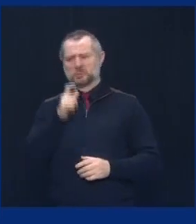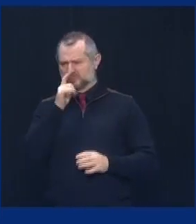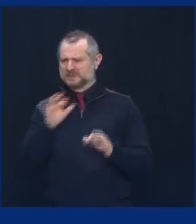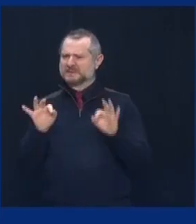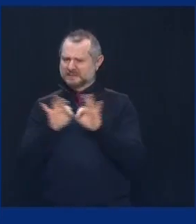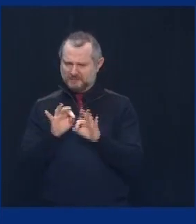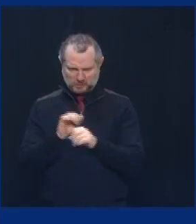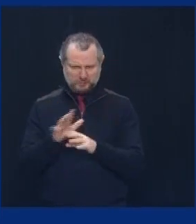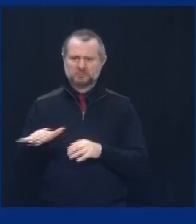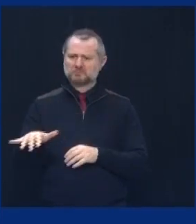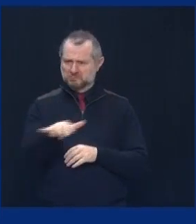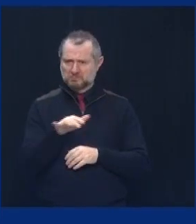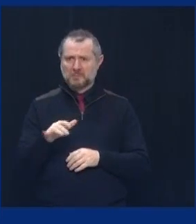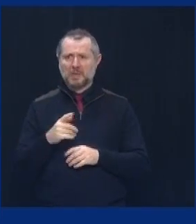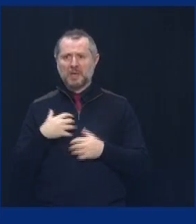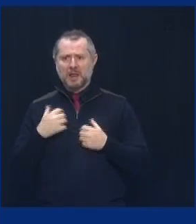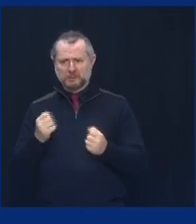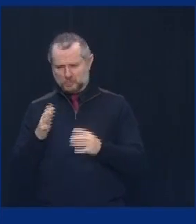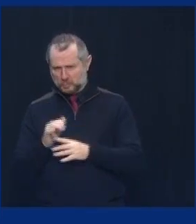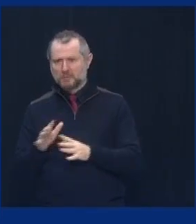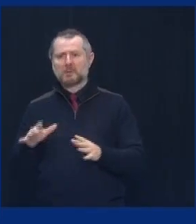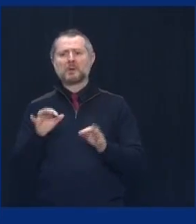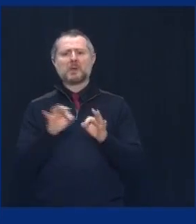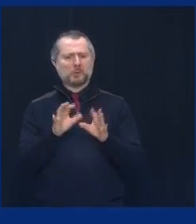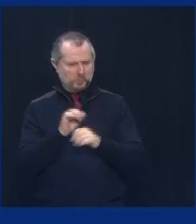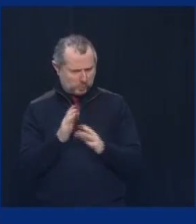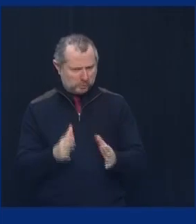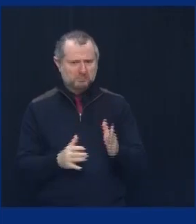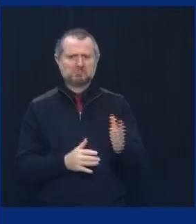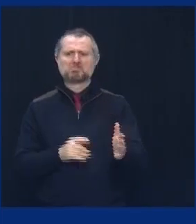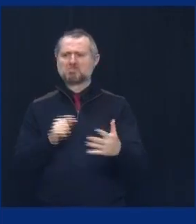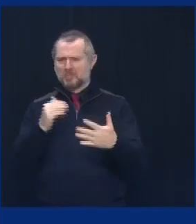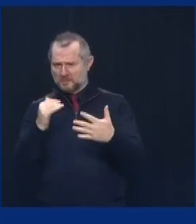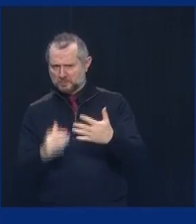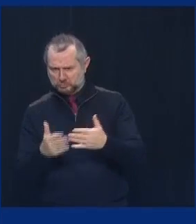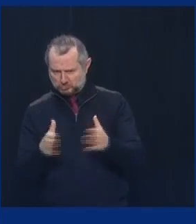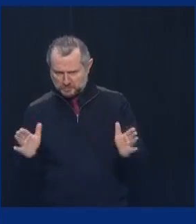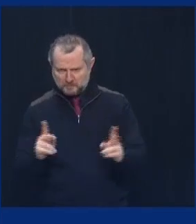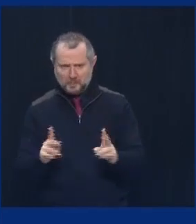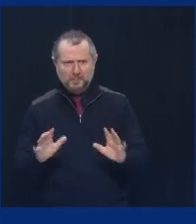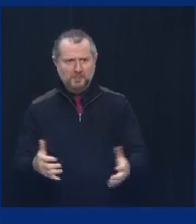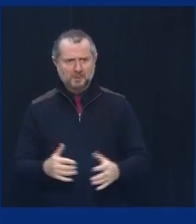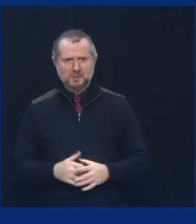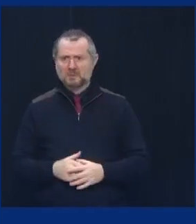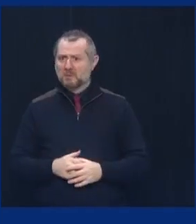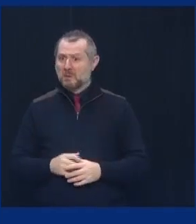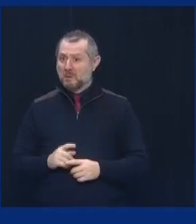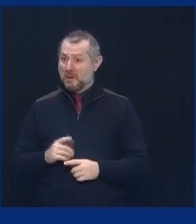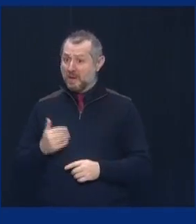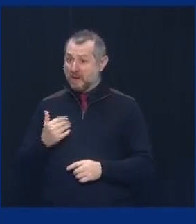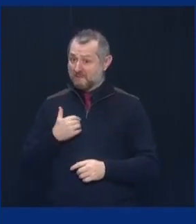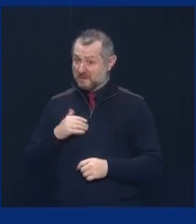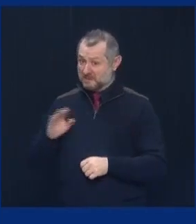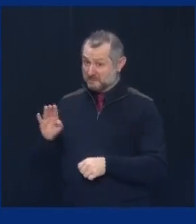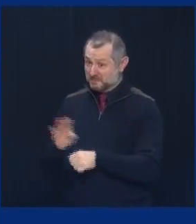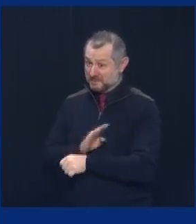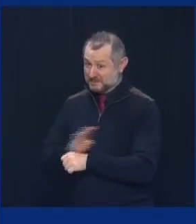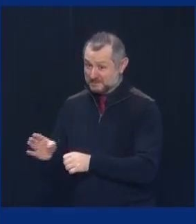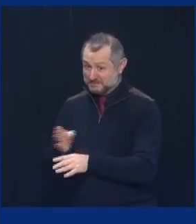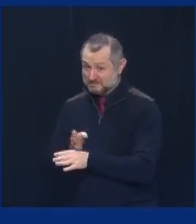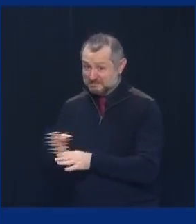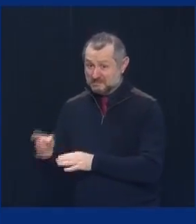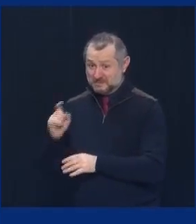healthcare workers, then essential workers, then general public. I don't know that there's a category for businesses per